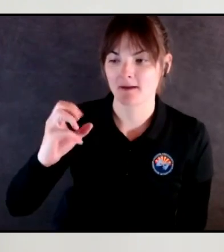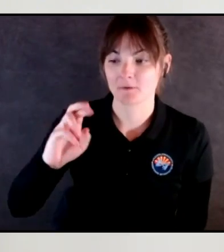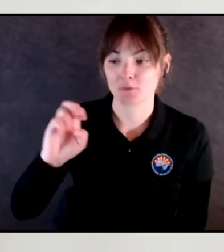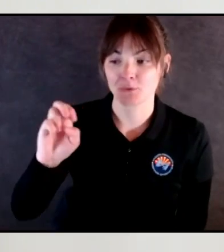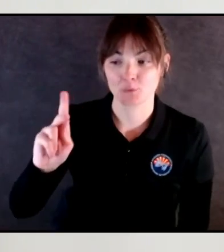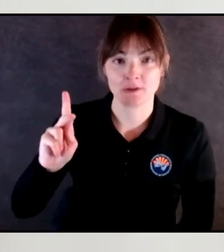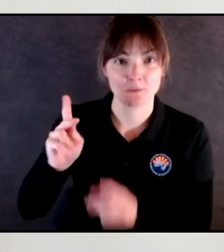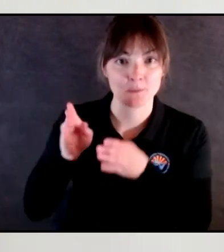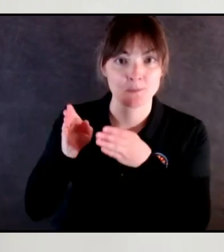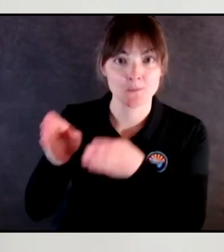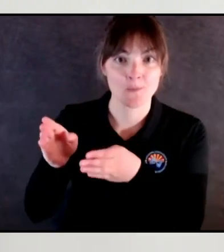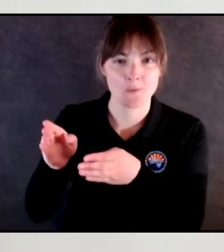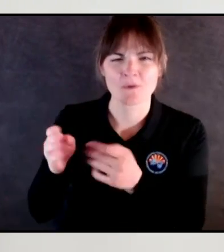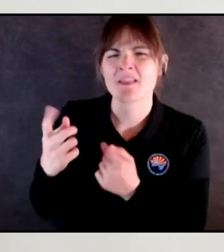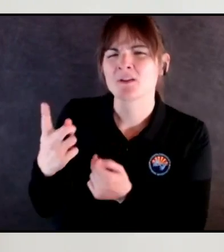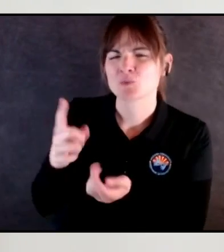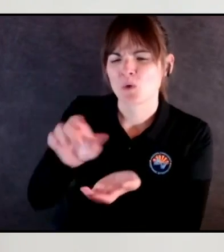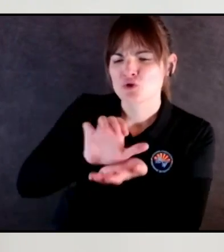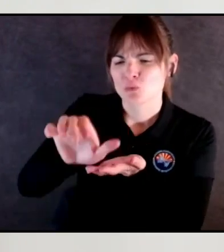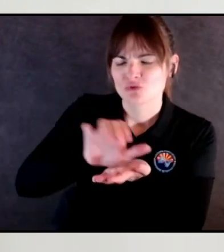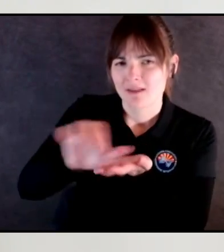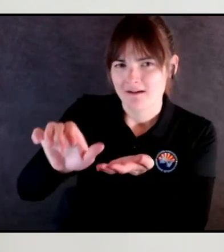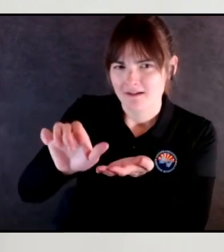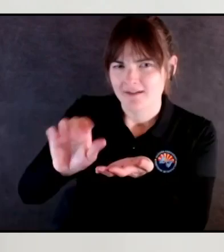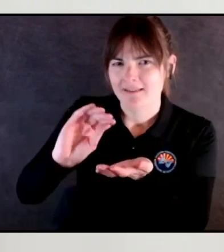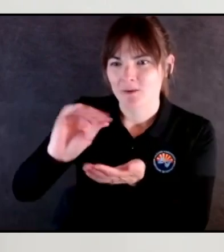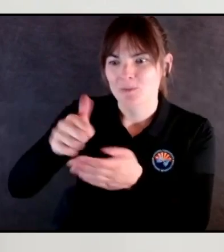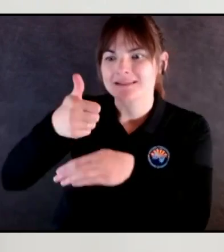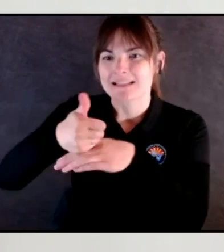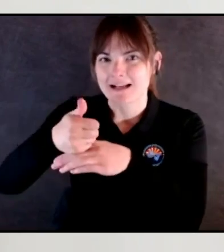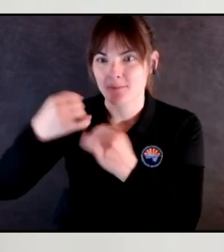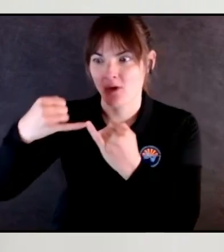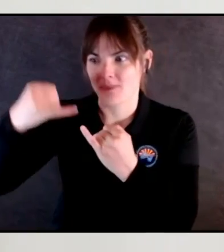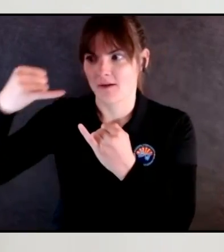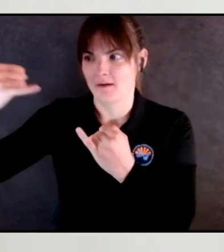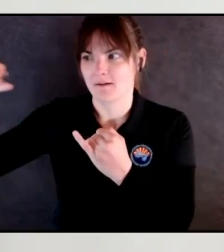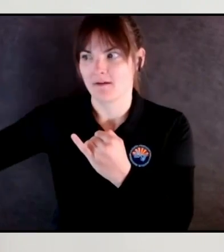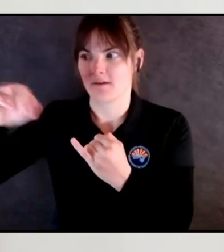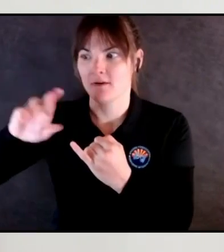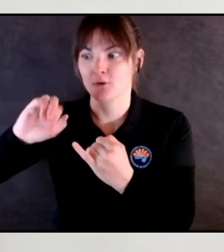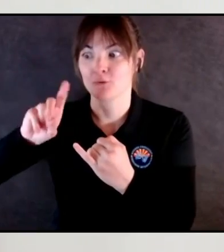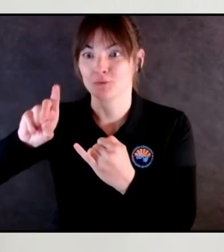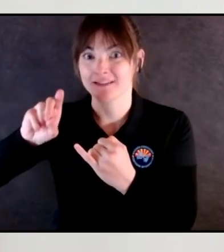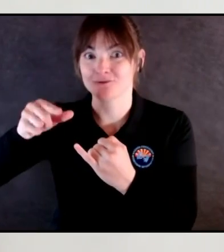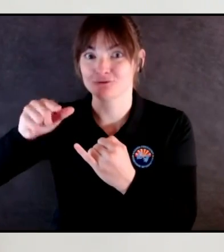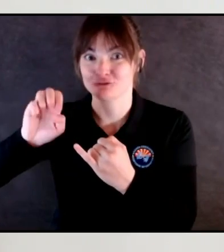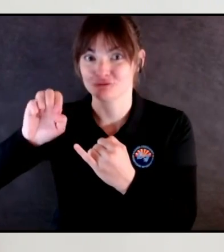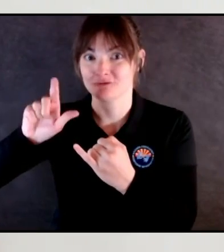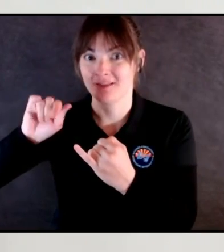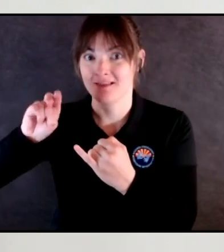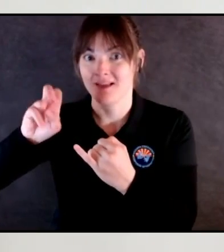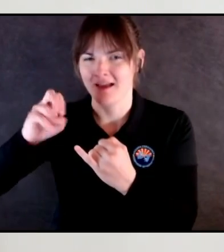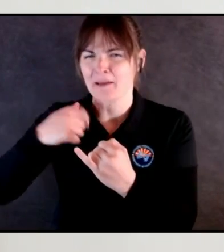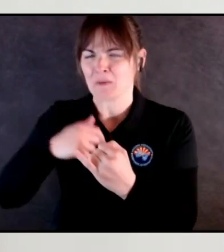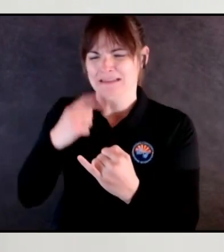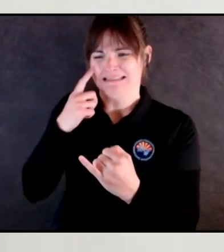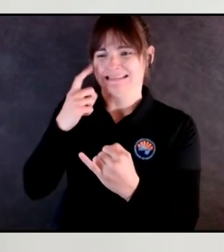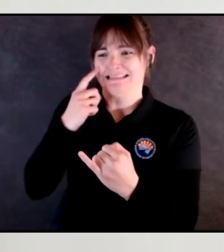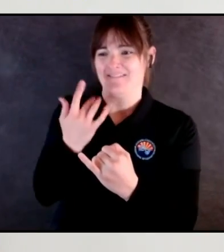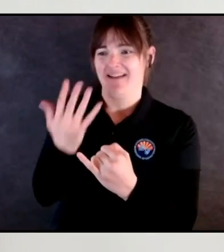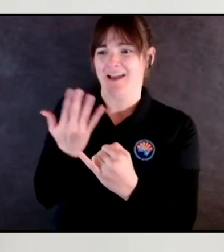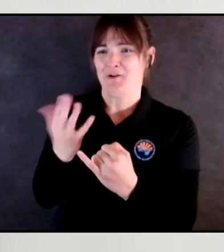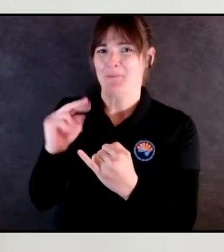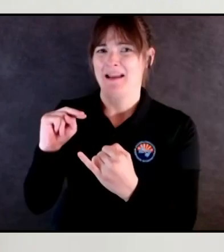put in on a ridge line in anticipation of that fire moving north, and so in order to get into that